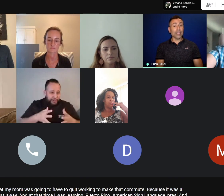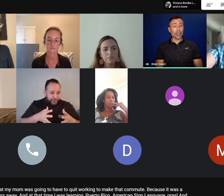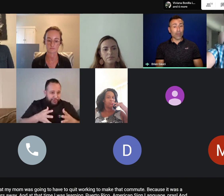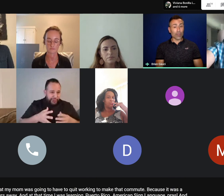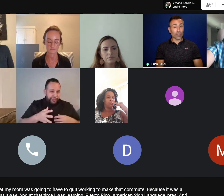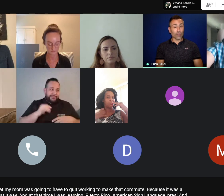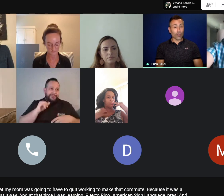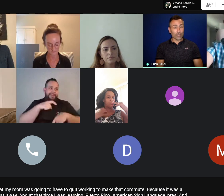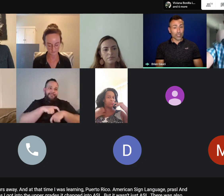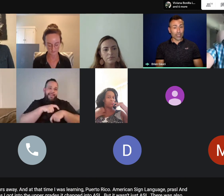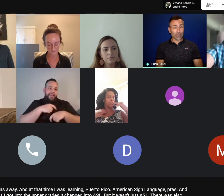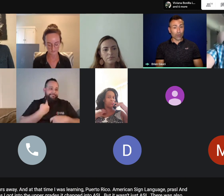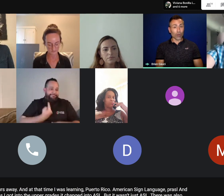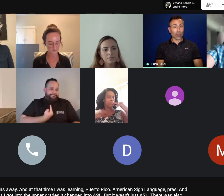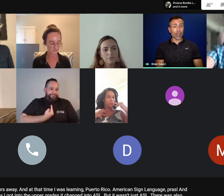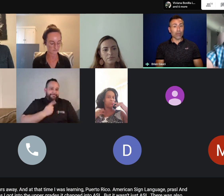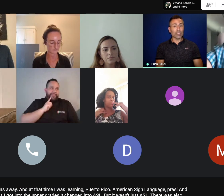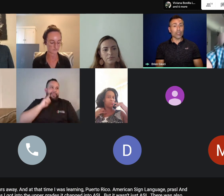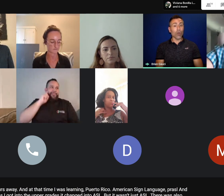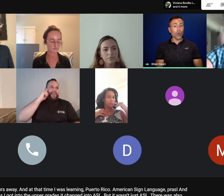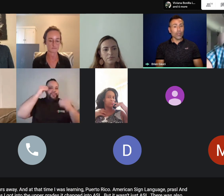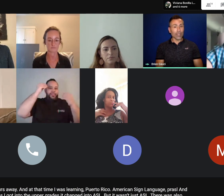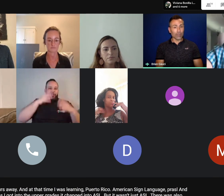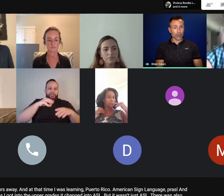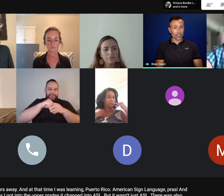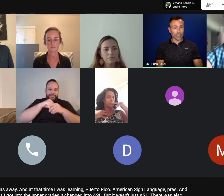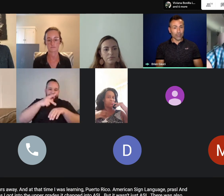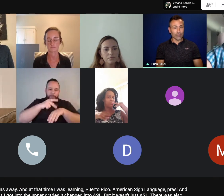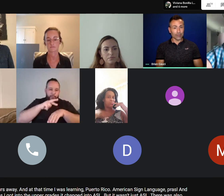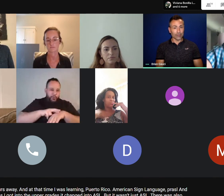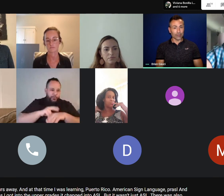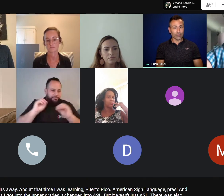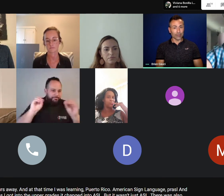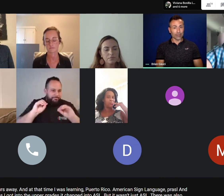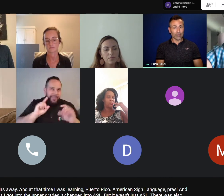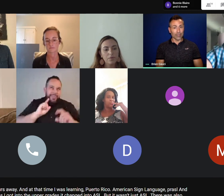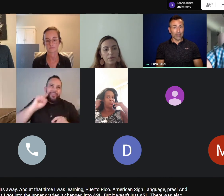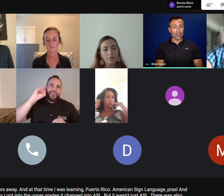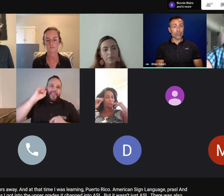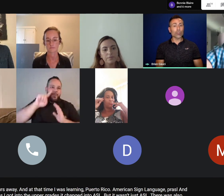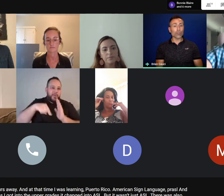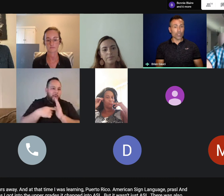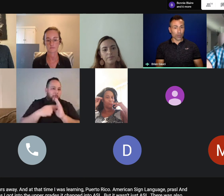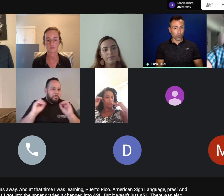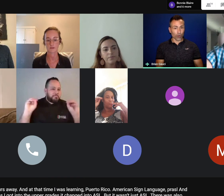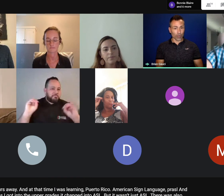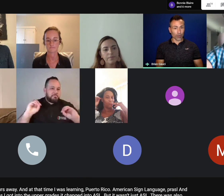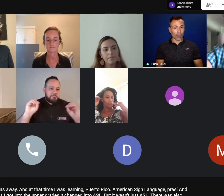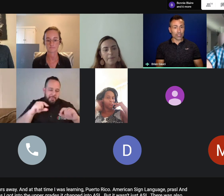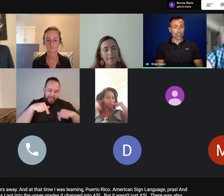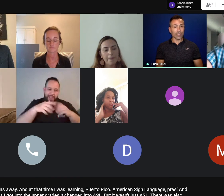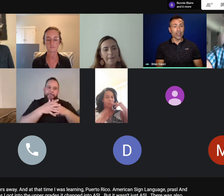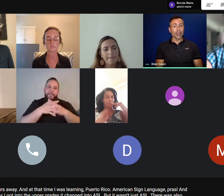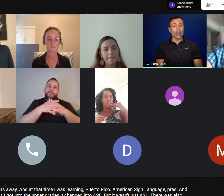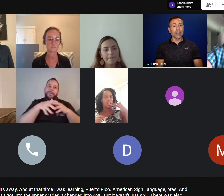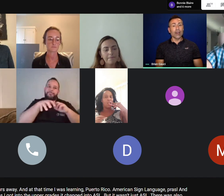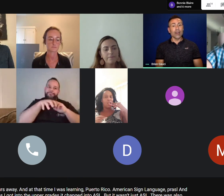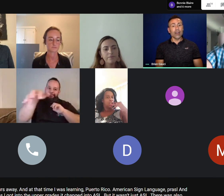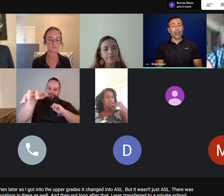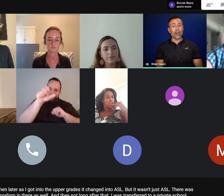And then I ended up at a university where I was the only deaf person. This is a university in Puerto Rico,